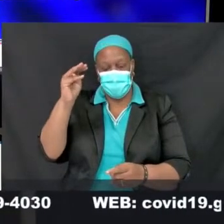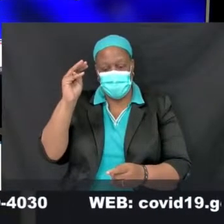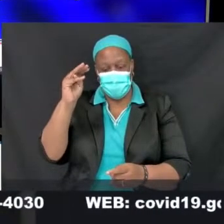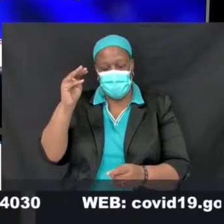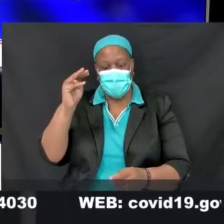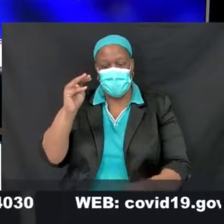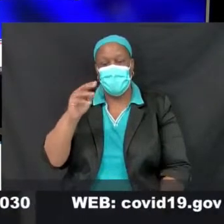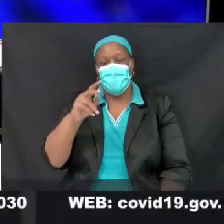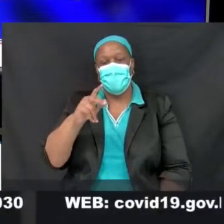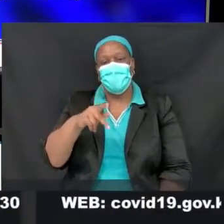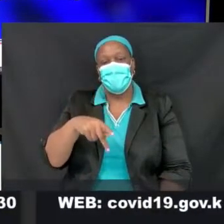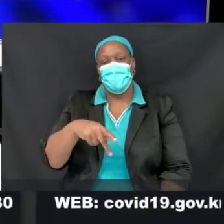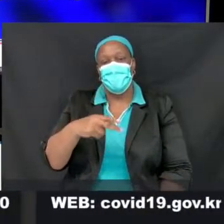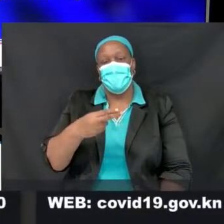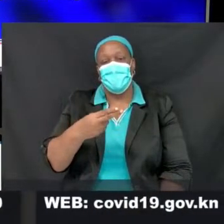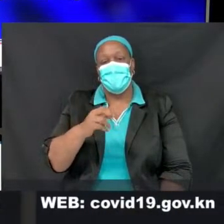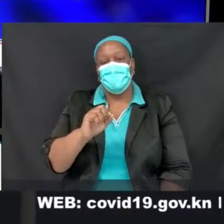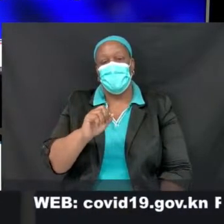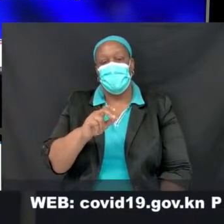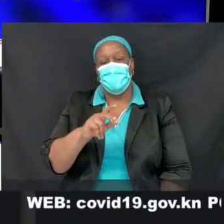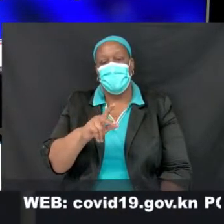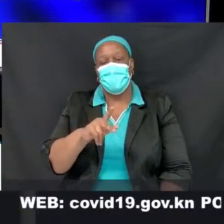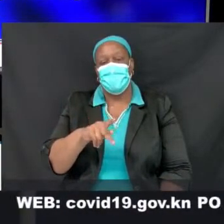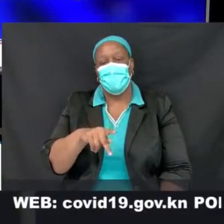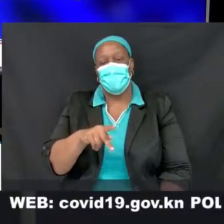Honorable. Mr.